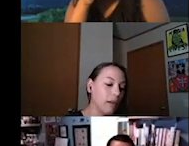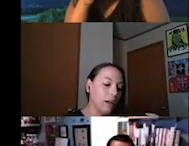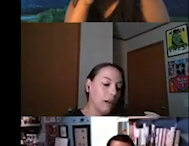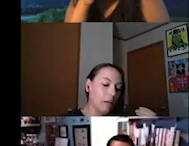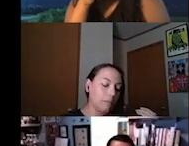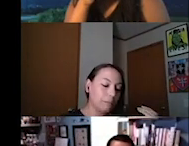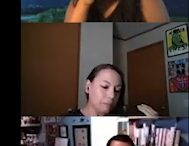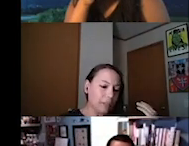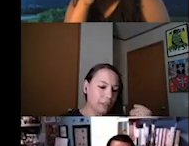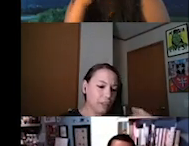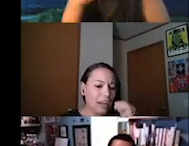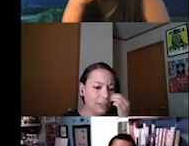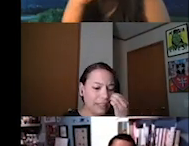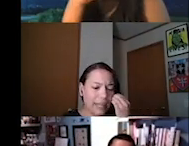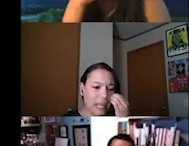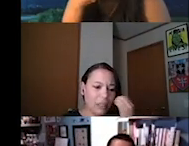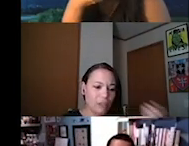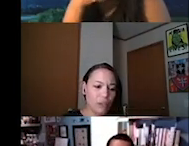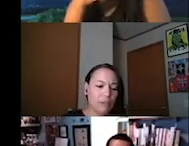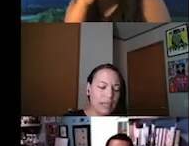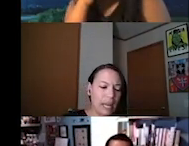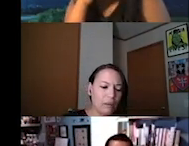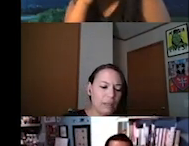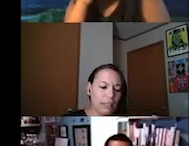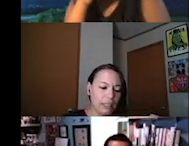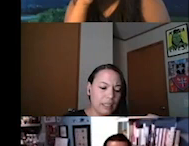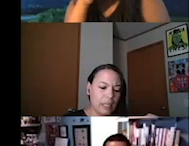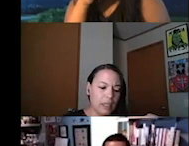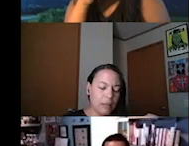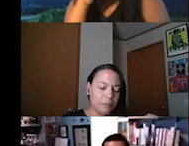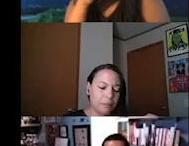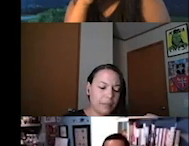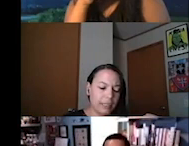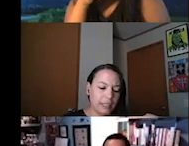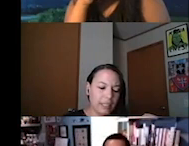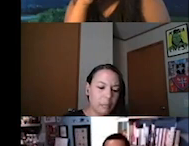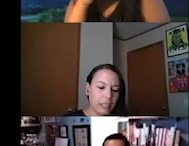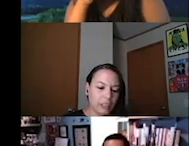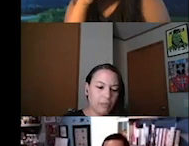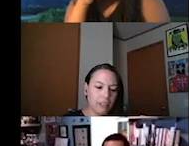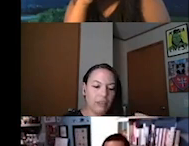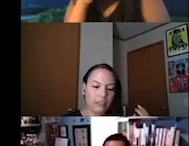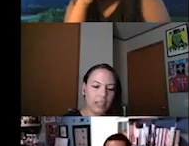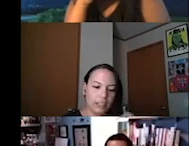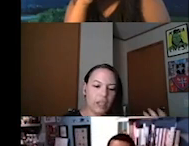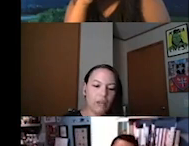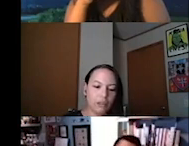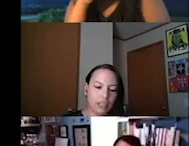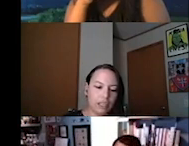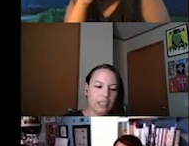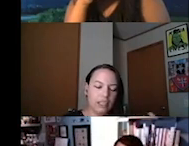anymore? The graphic that Gaby is showing right now is an image of a sketch